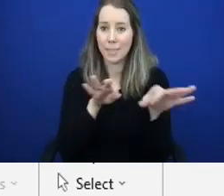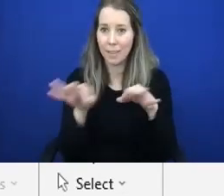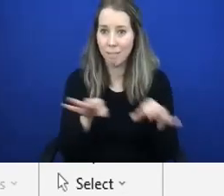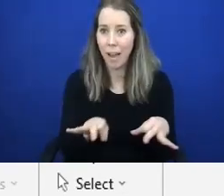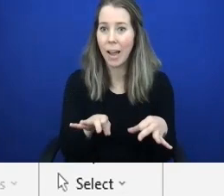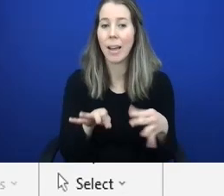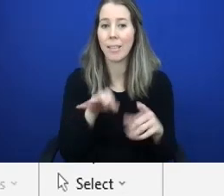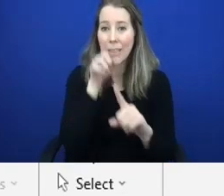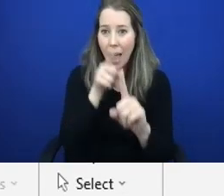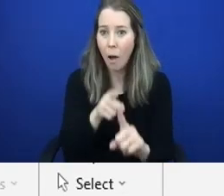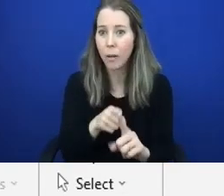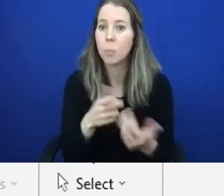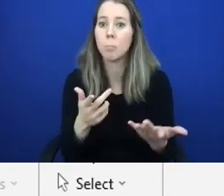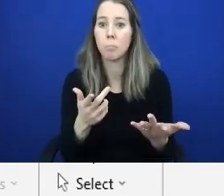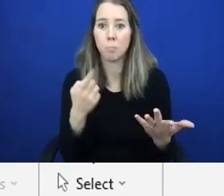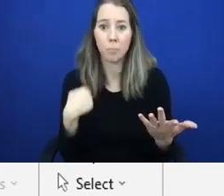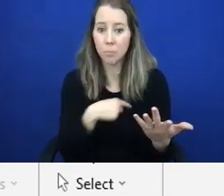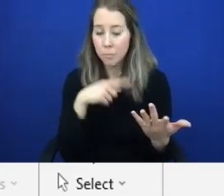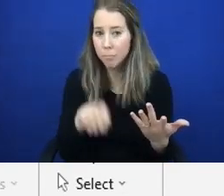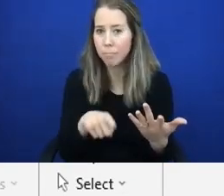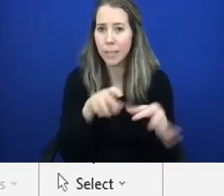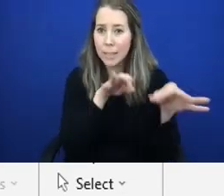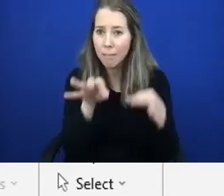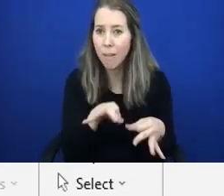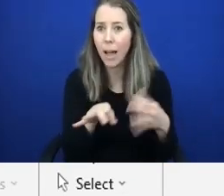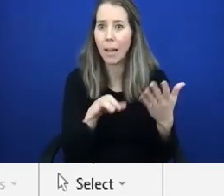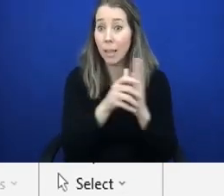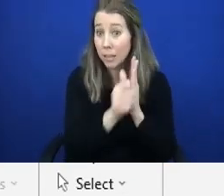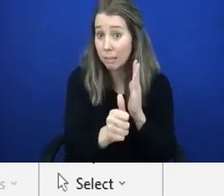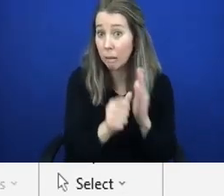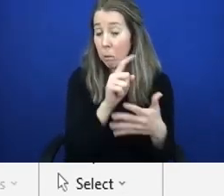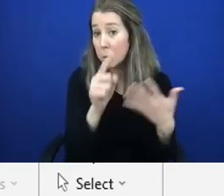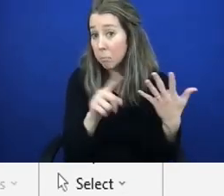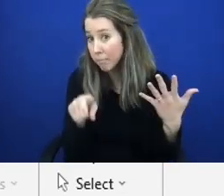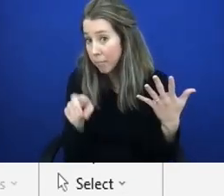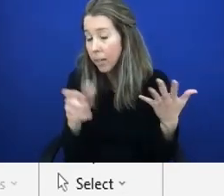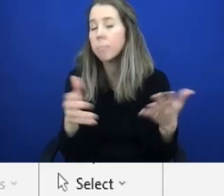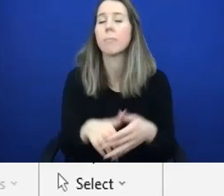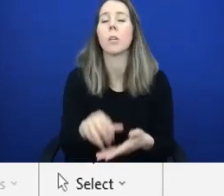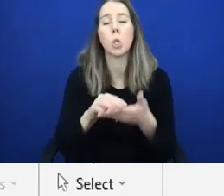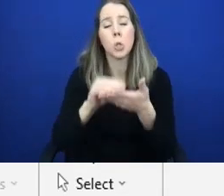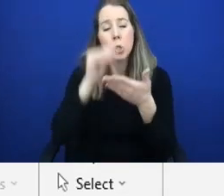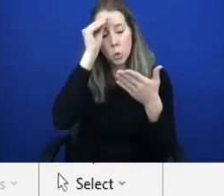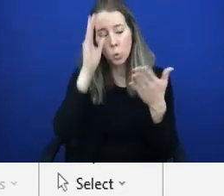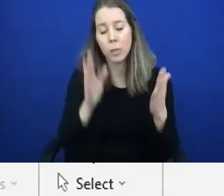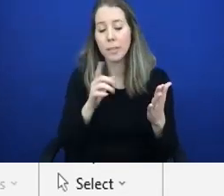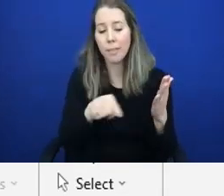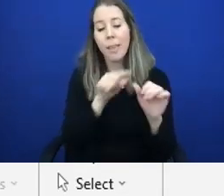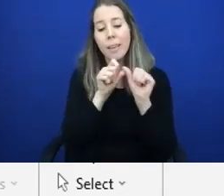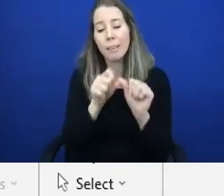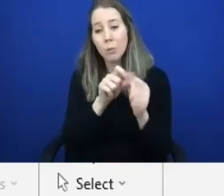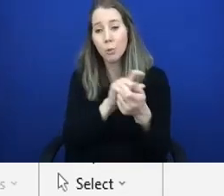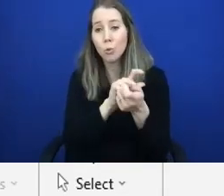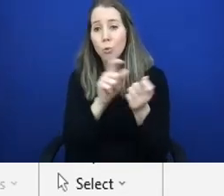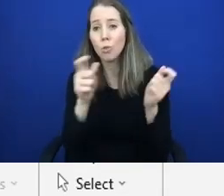need to redefine what the competencies are? And as our students continue to change,